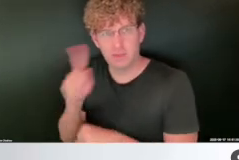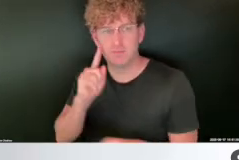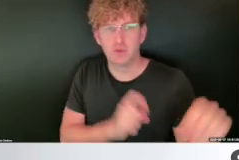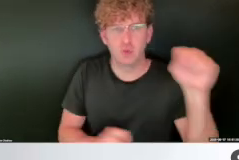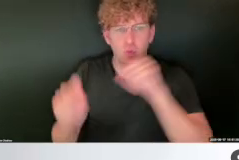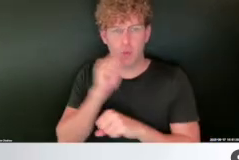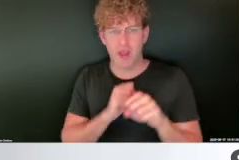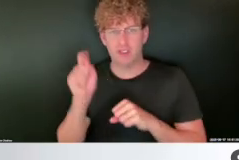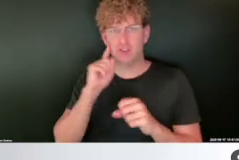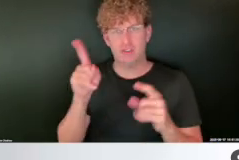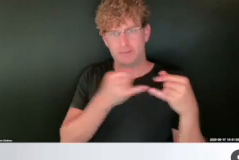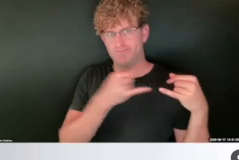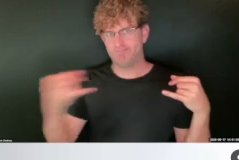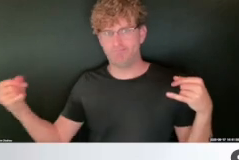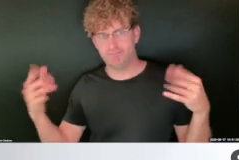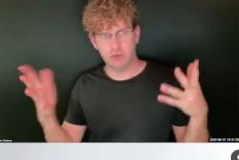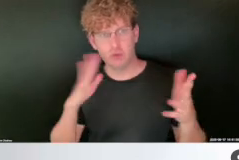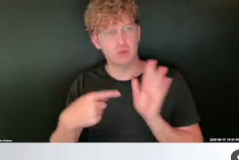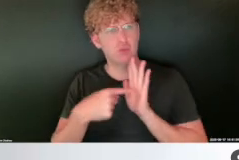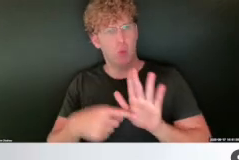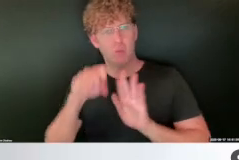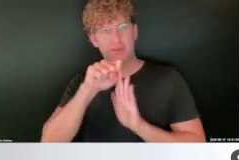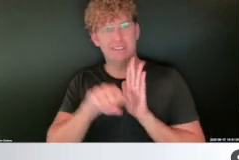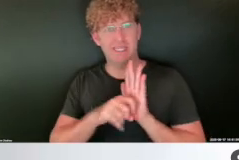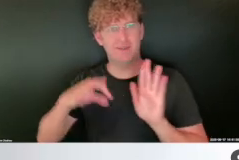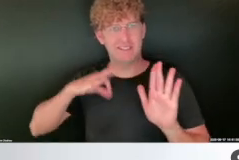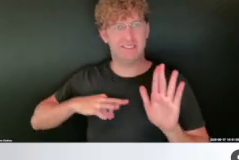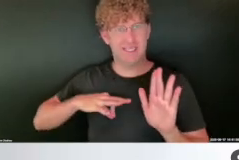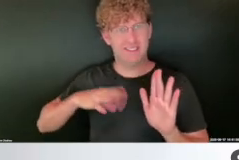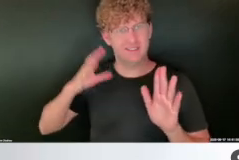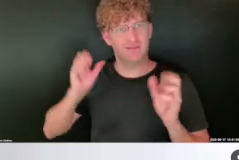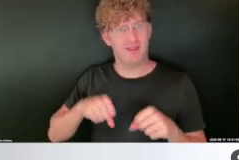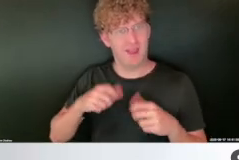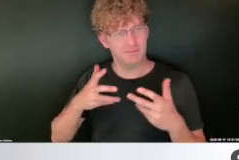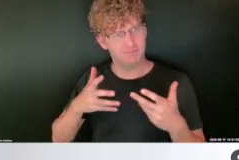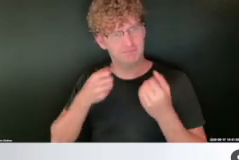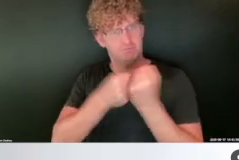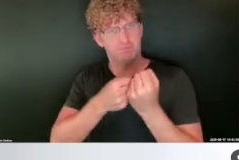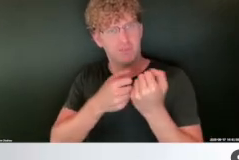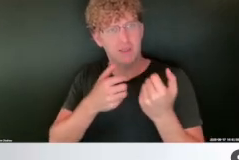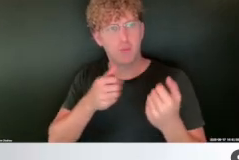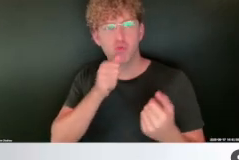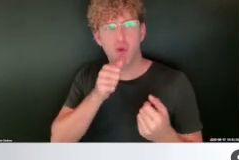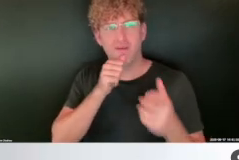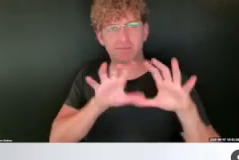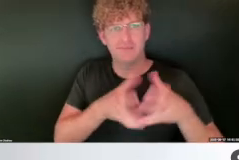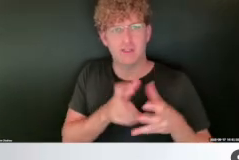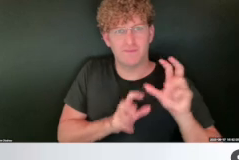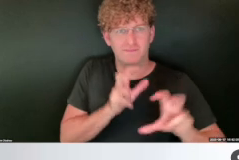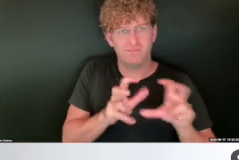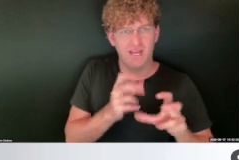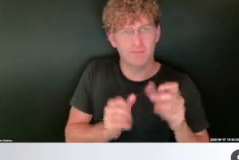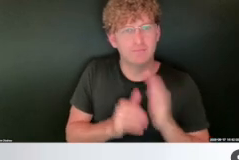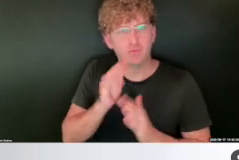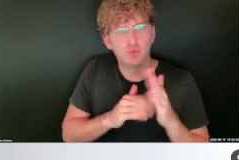private sector investment and create the partnerships necessary to support the acceleration of clean technology advancement and